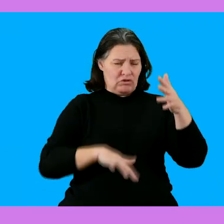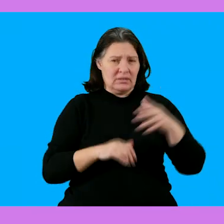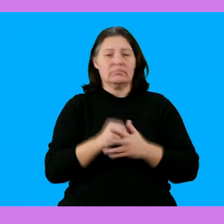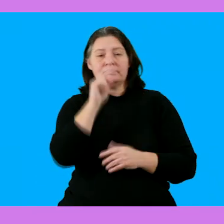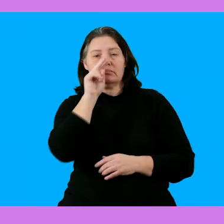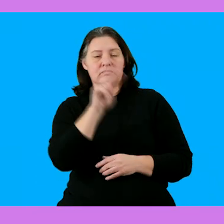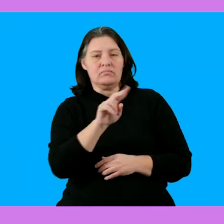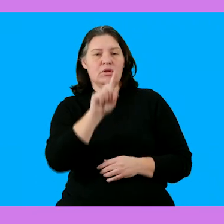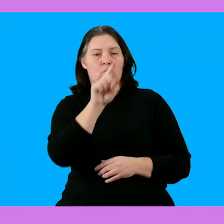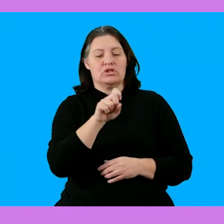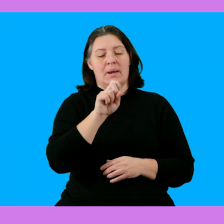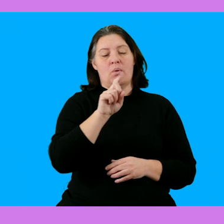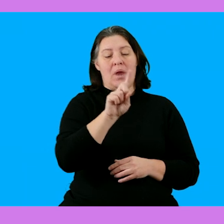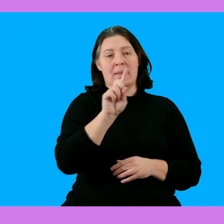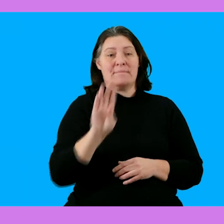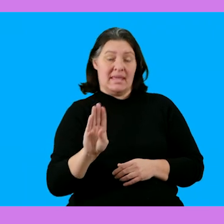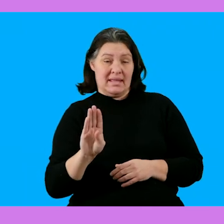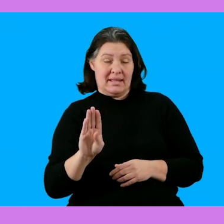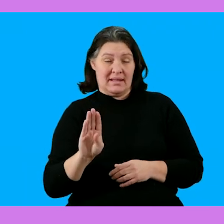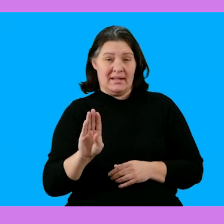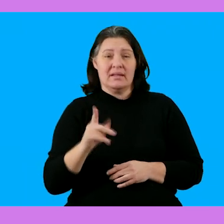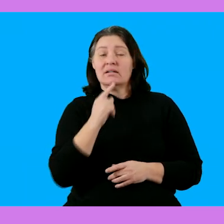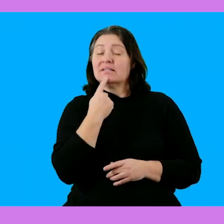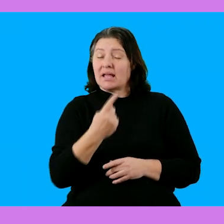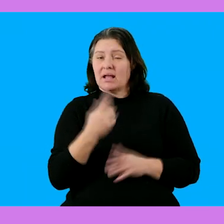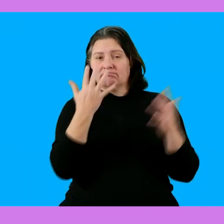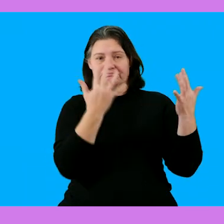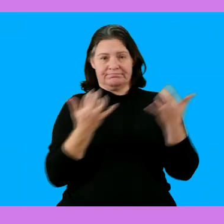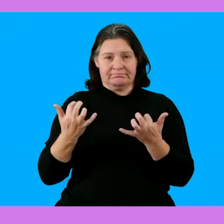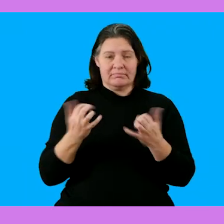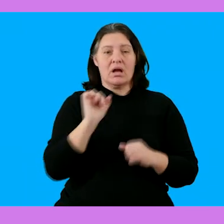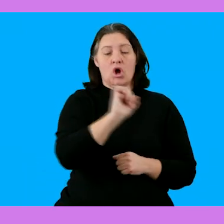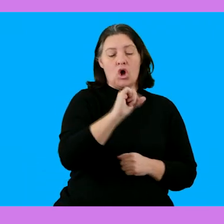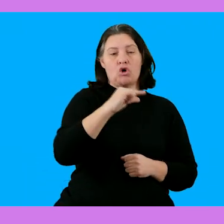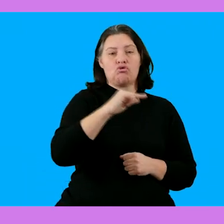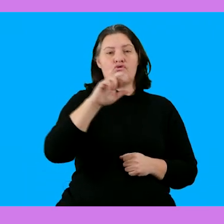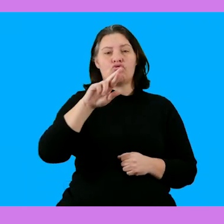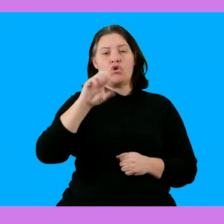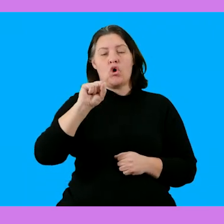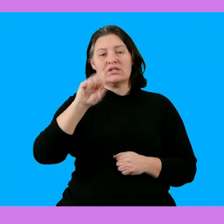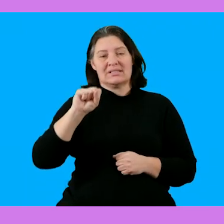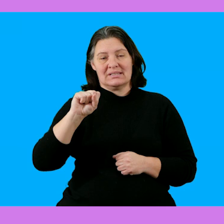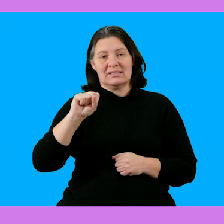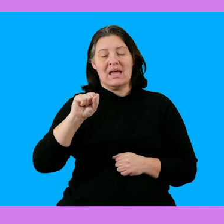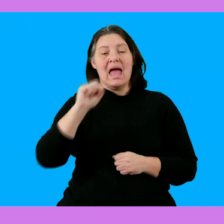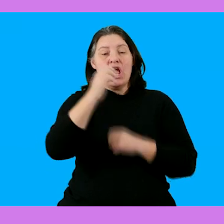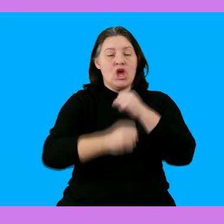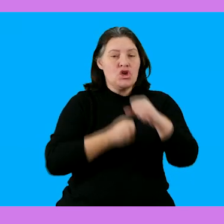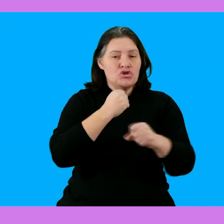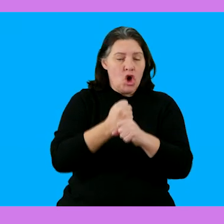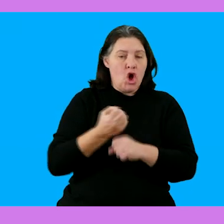scenario. I'm looking now at question 1B. It says, calculate her gross annual